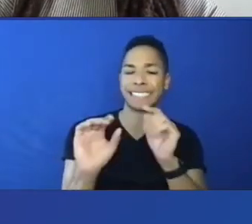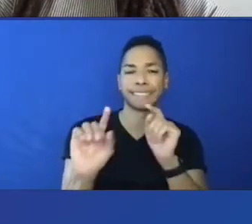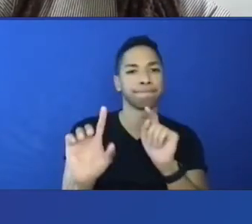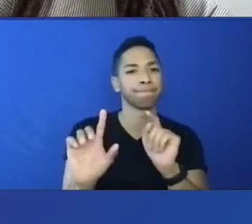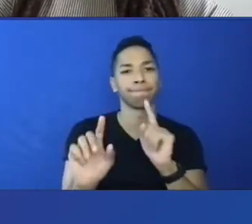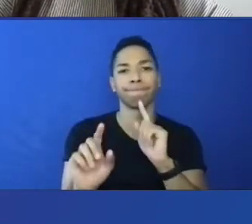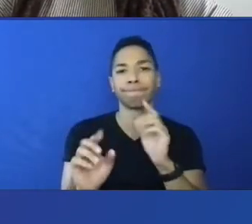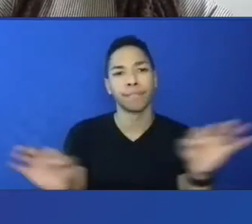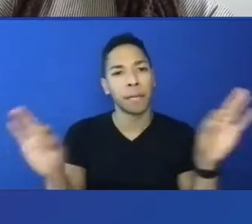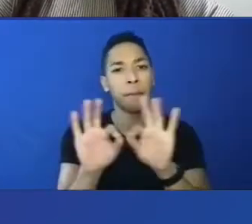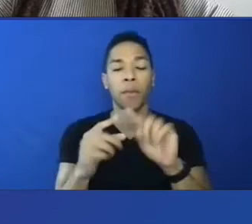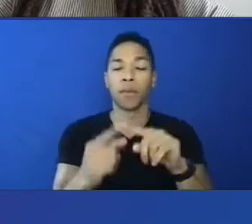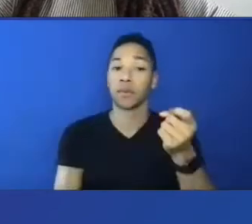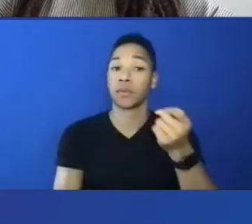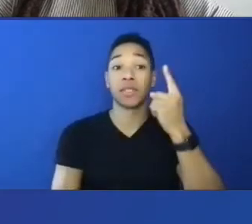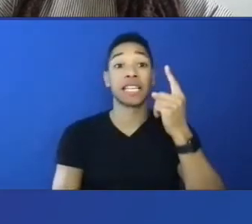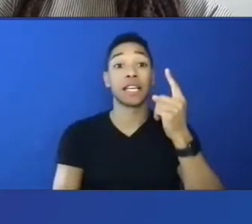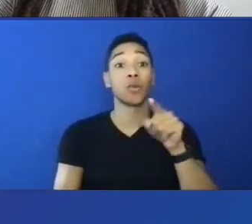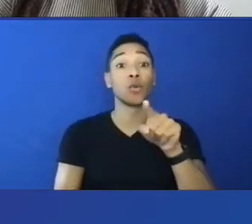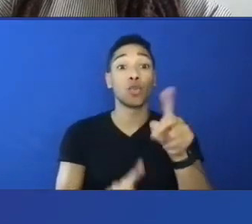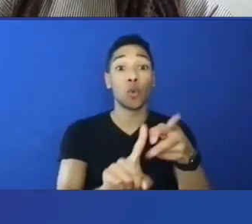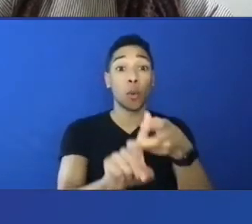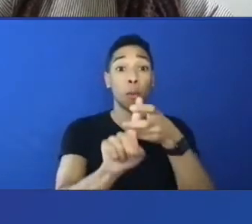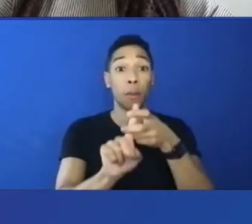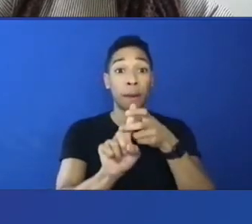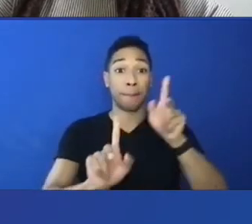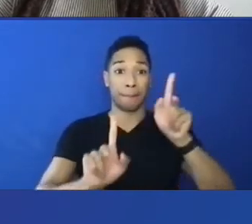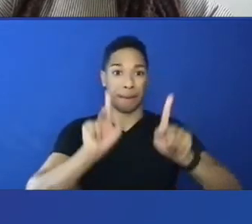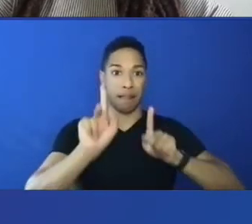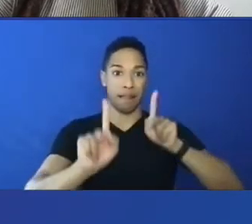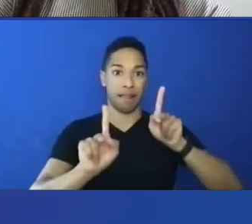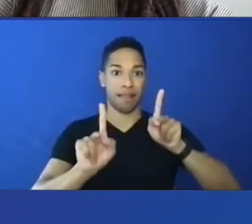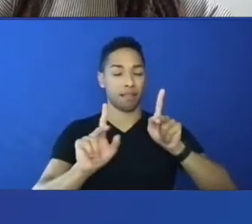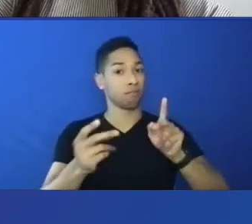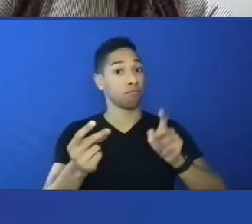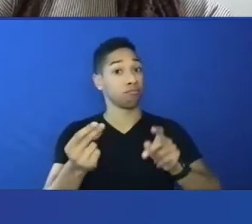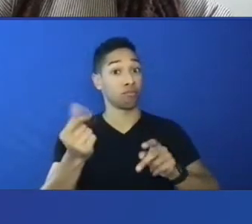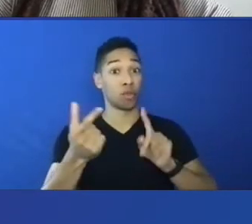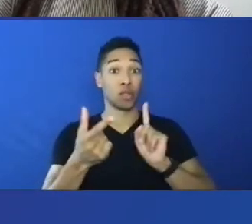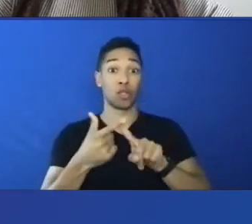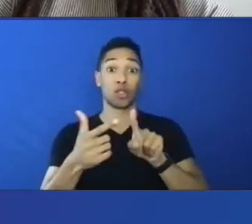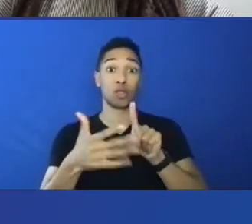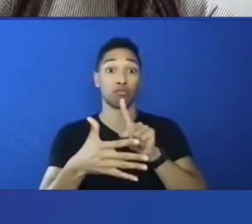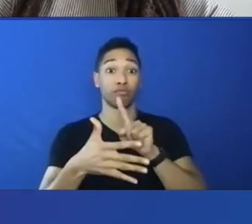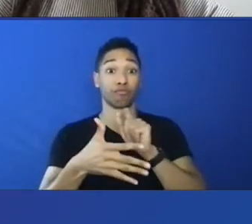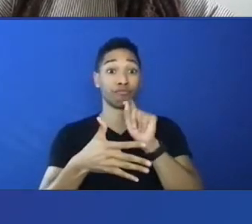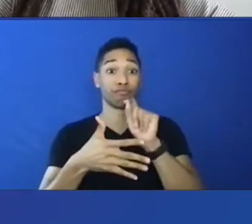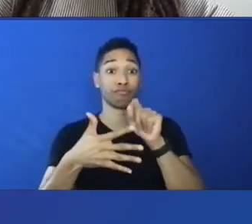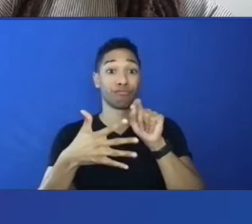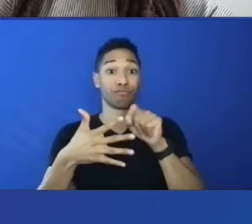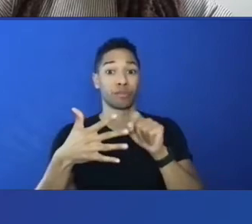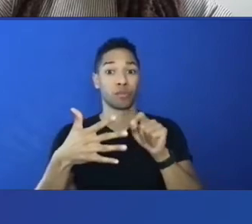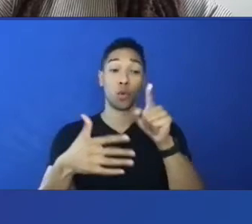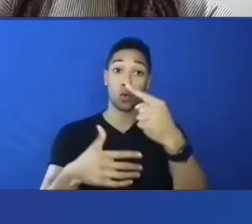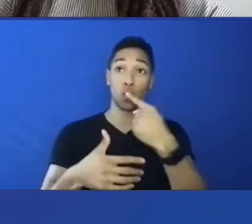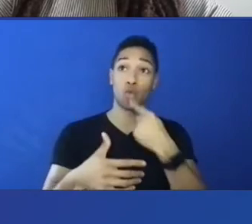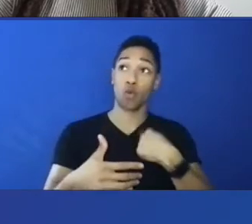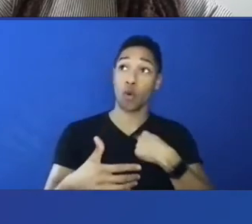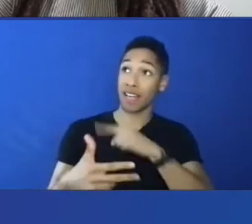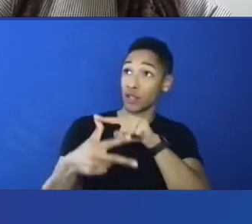individual. And so people are very quick to check a box and be like, oh, well, they said we should do these three things. We did these three things and